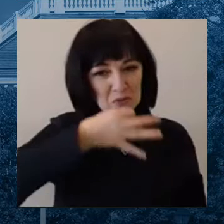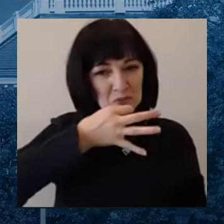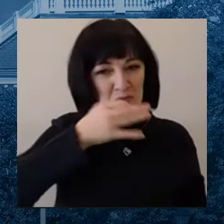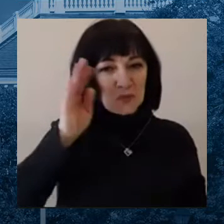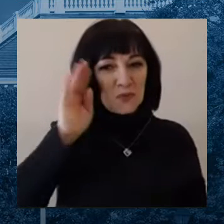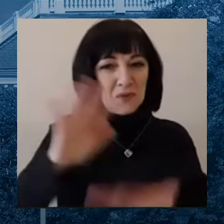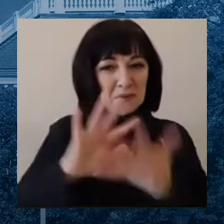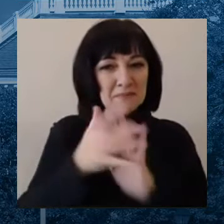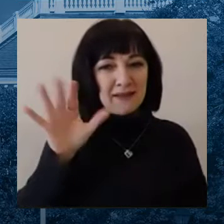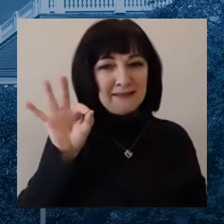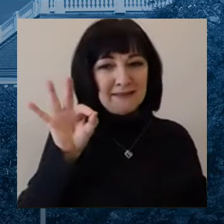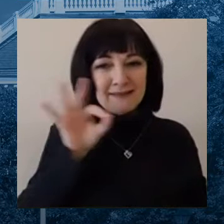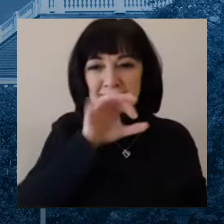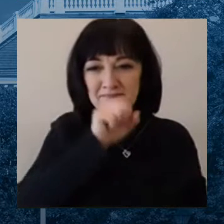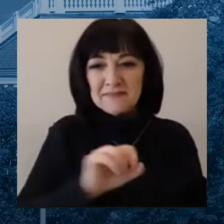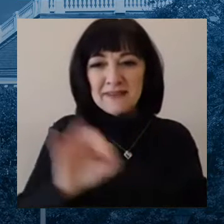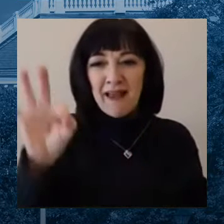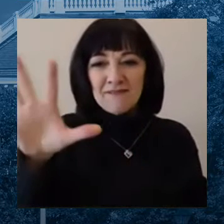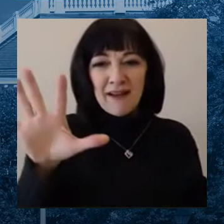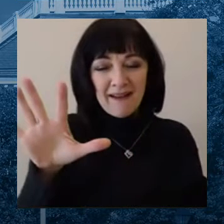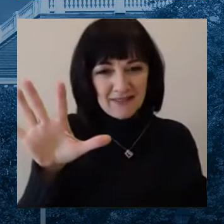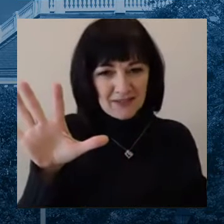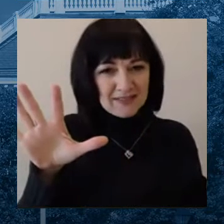And just an incredible